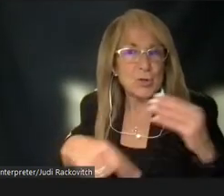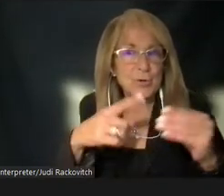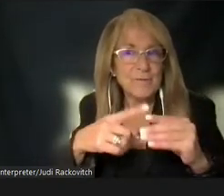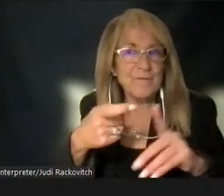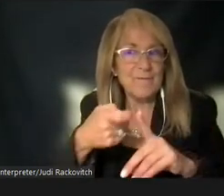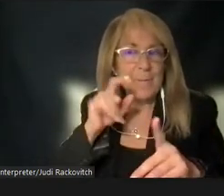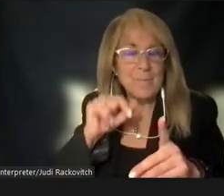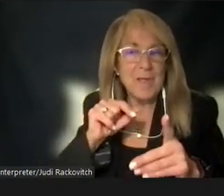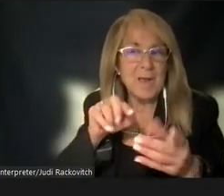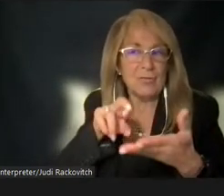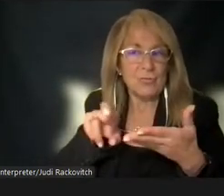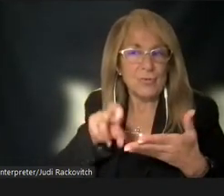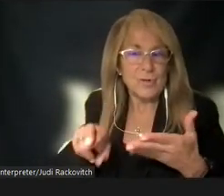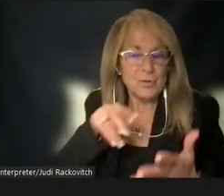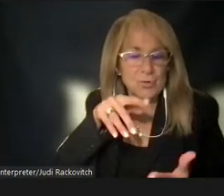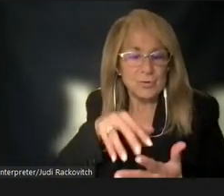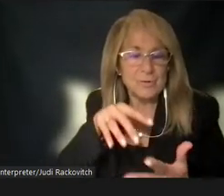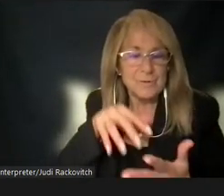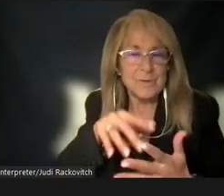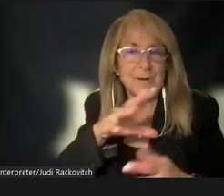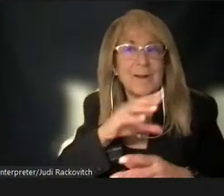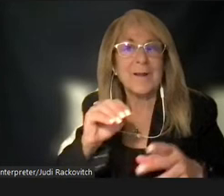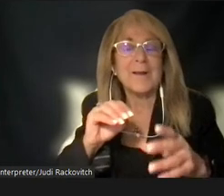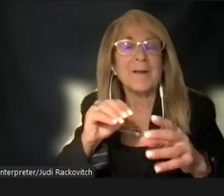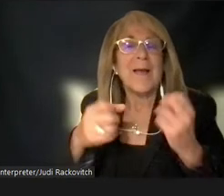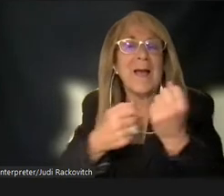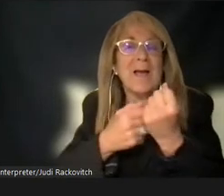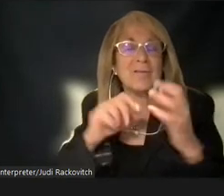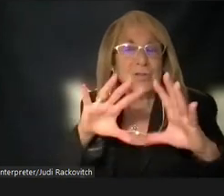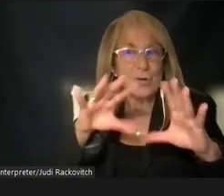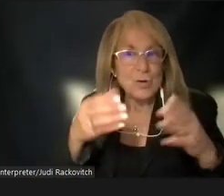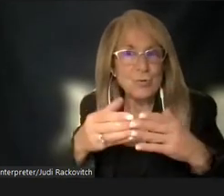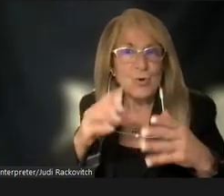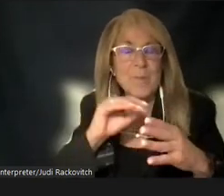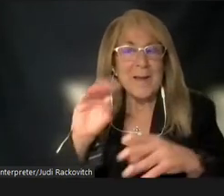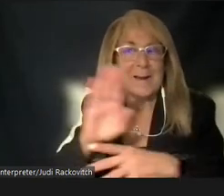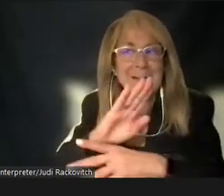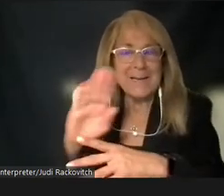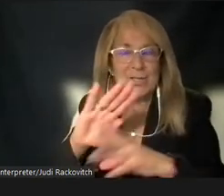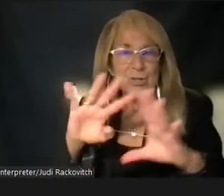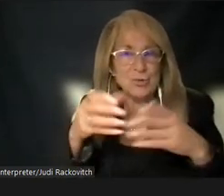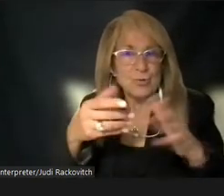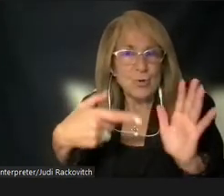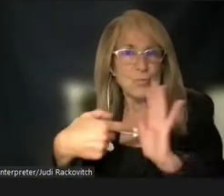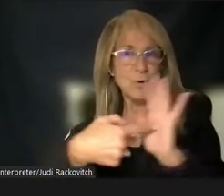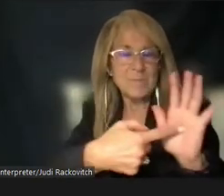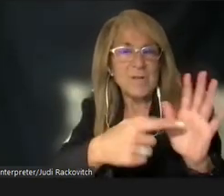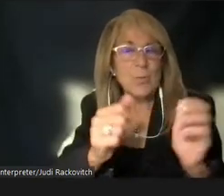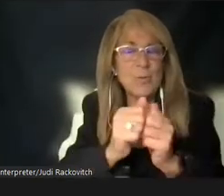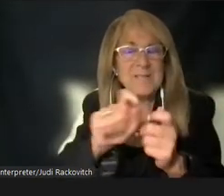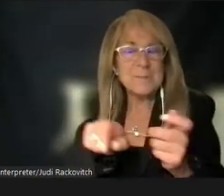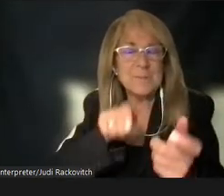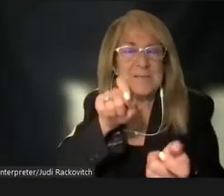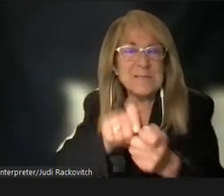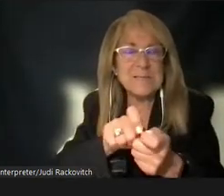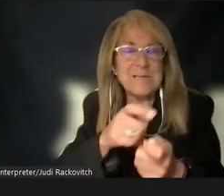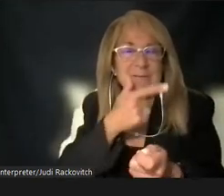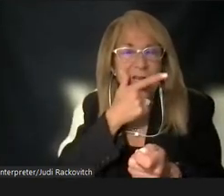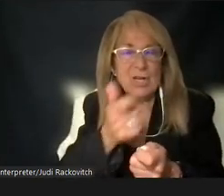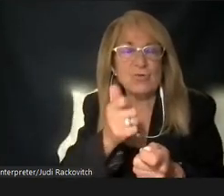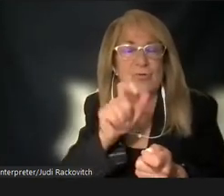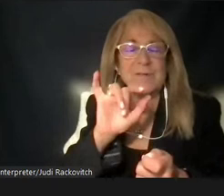be comprised of community leaders, advocacy group representatives, and industry group representatives with specific interest in environmental justice considerations.